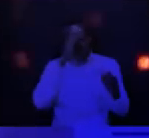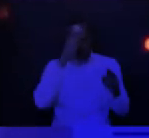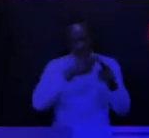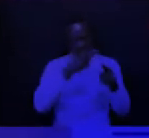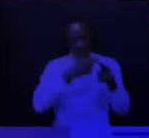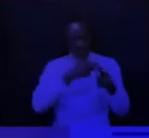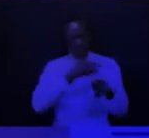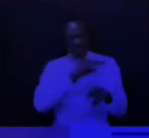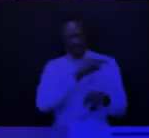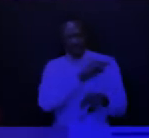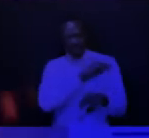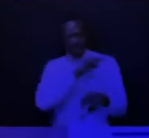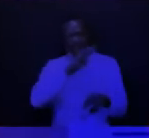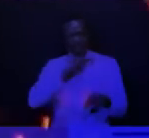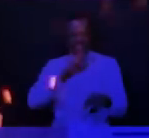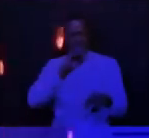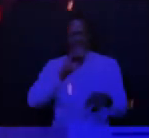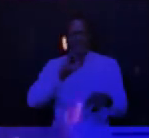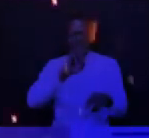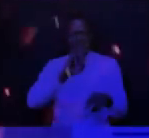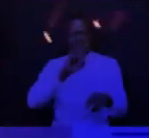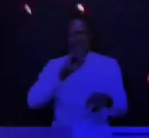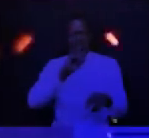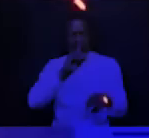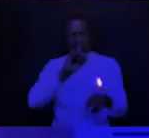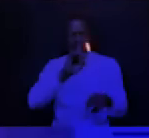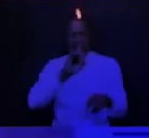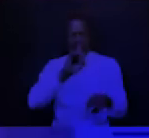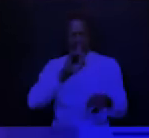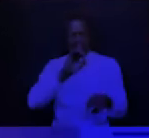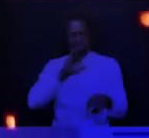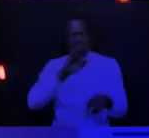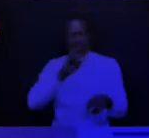We saw Mordecai, who was seen by many of his fellow Jews